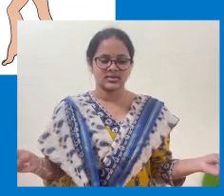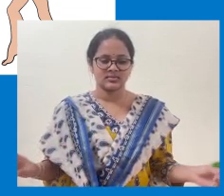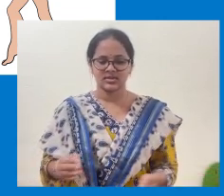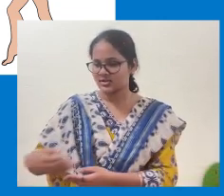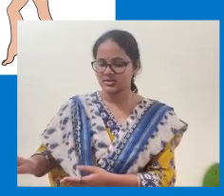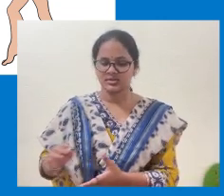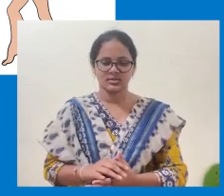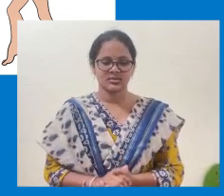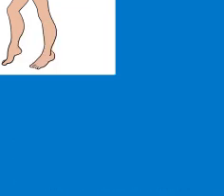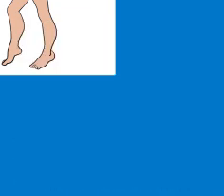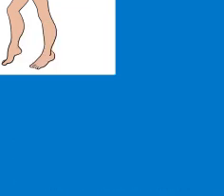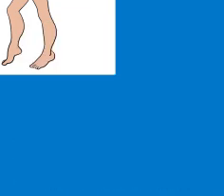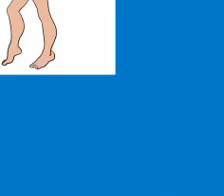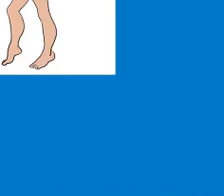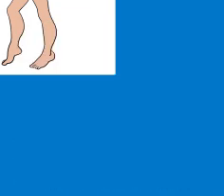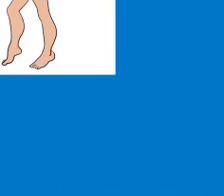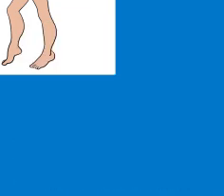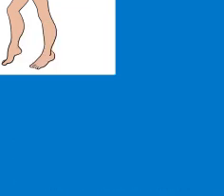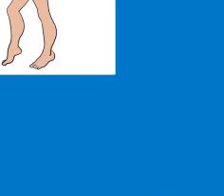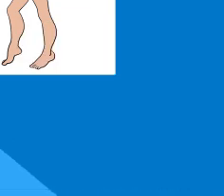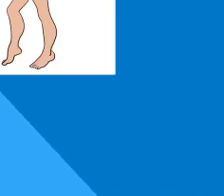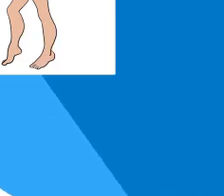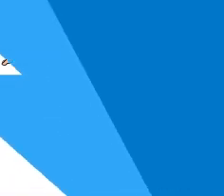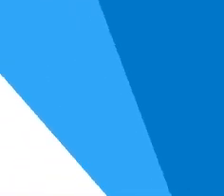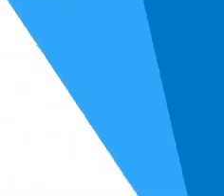21 types of disabilities.